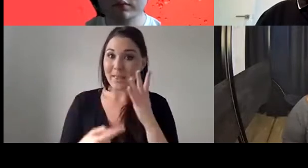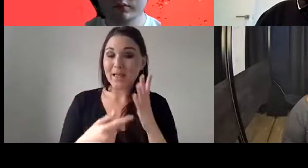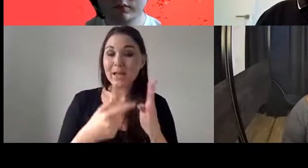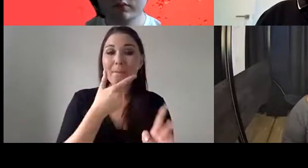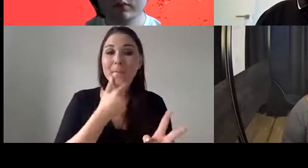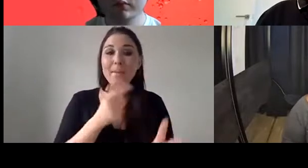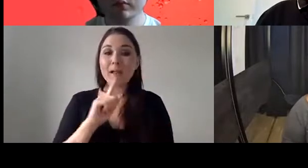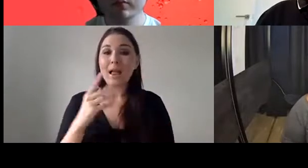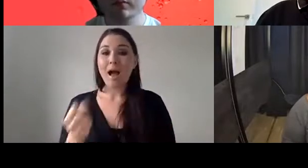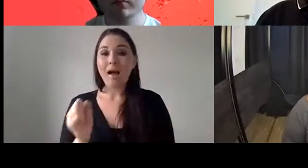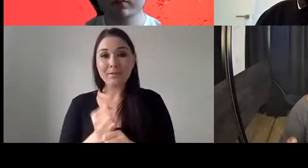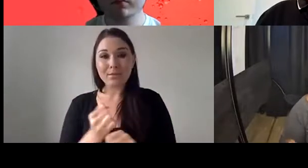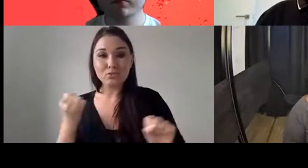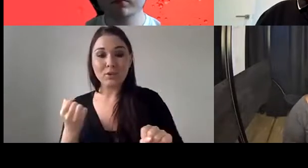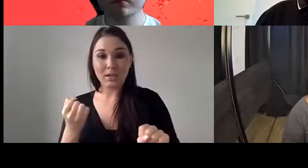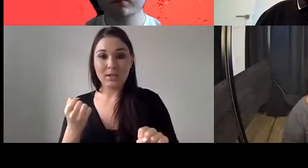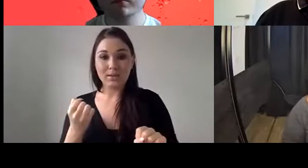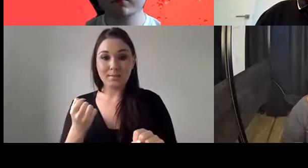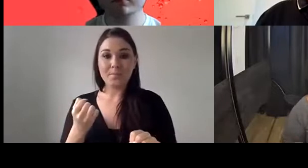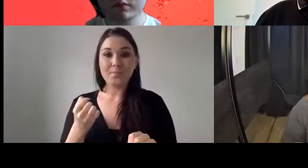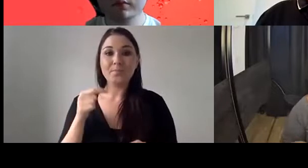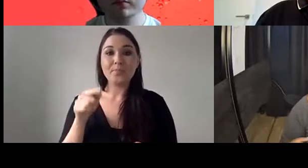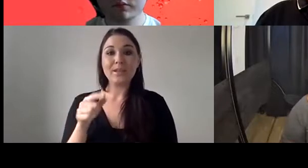6% of people,